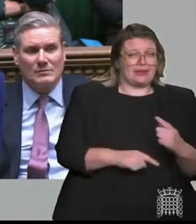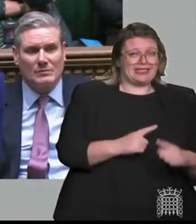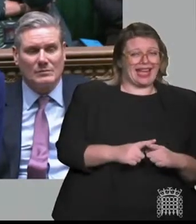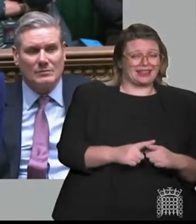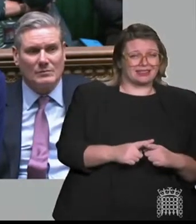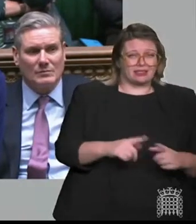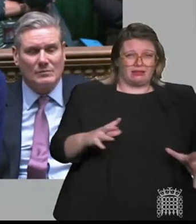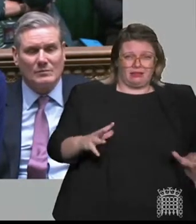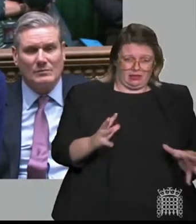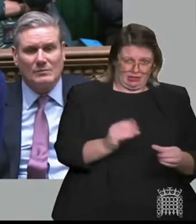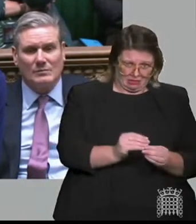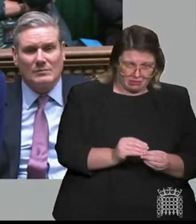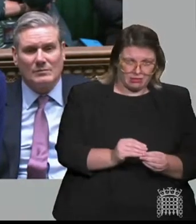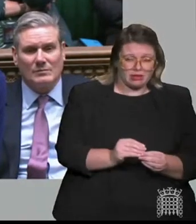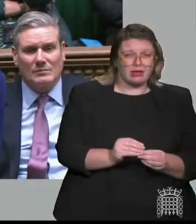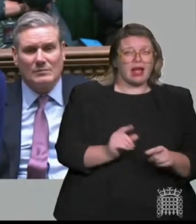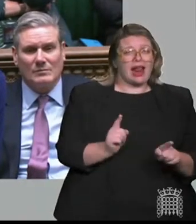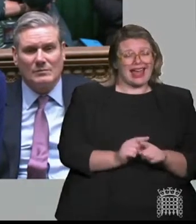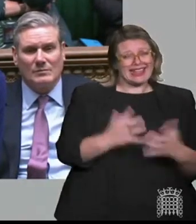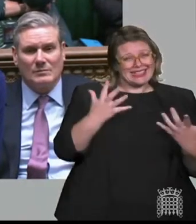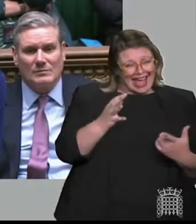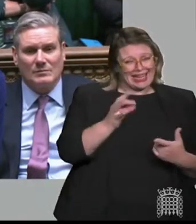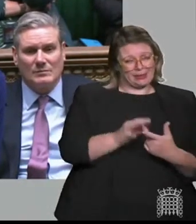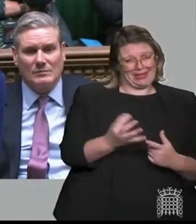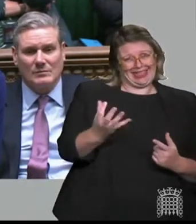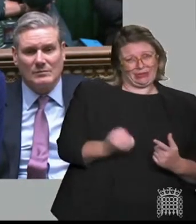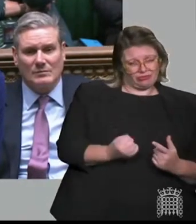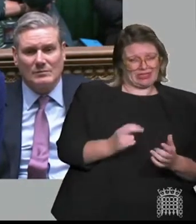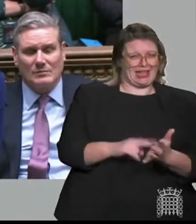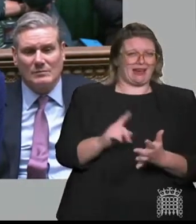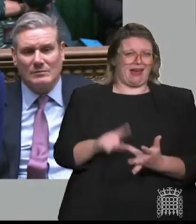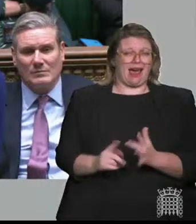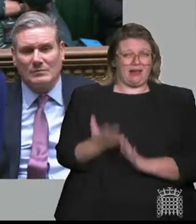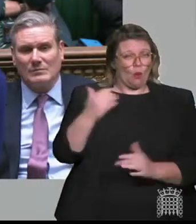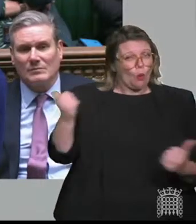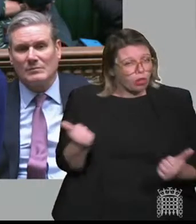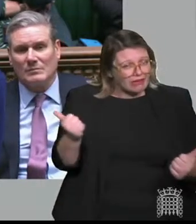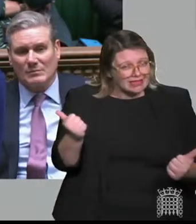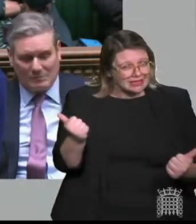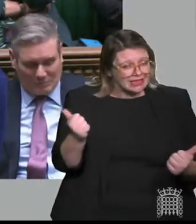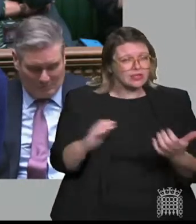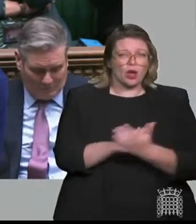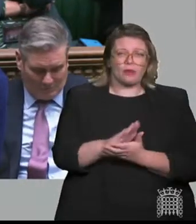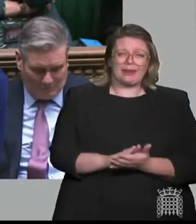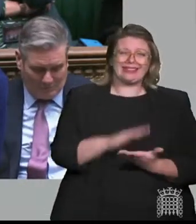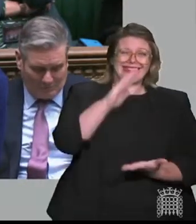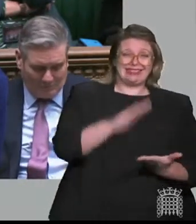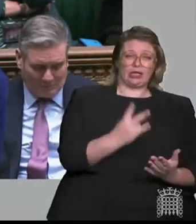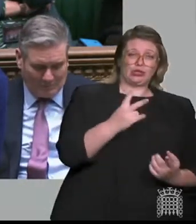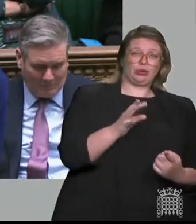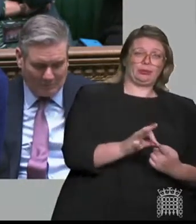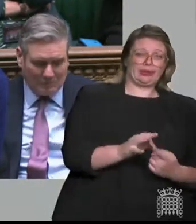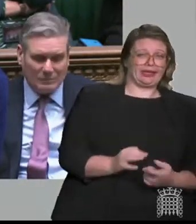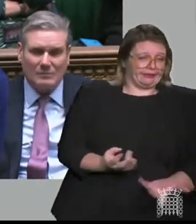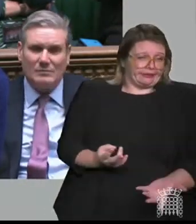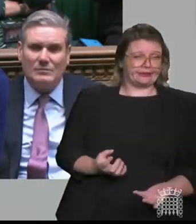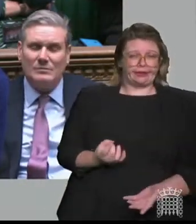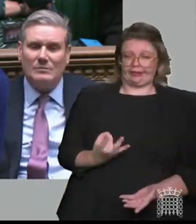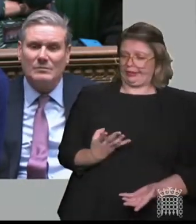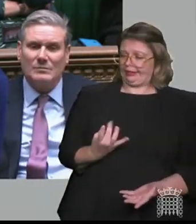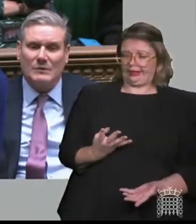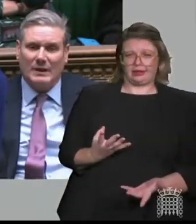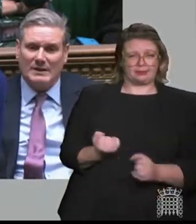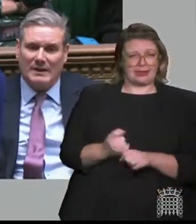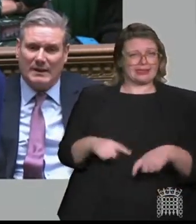worth the equivalent of a 10p increase in national insurance. So today's 2p cut will not